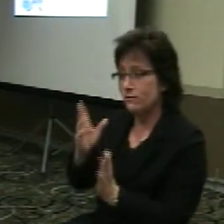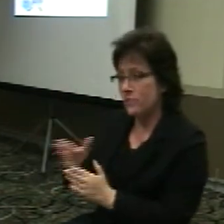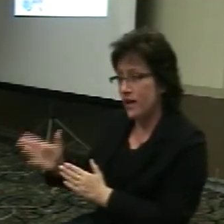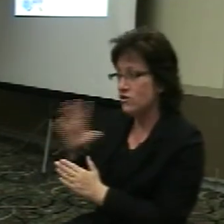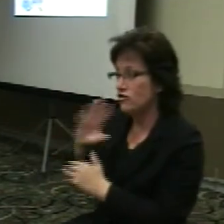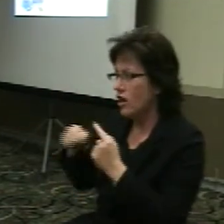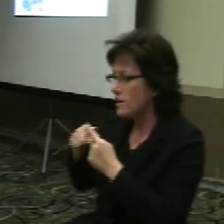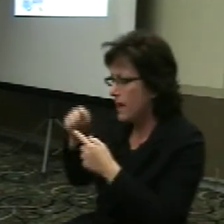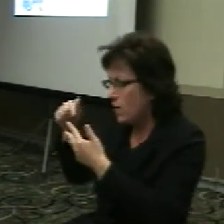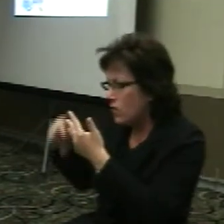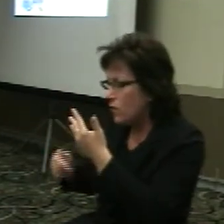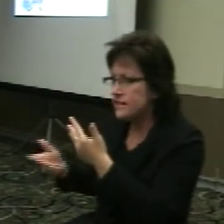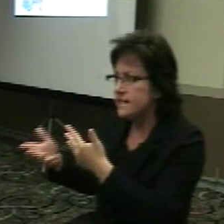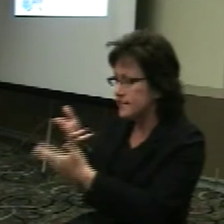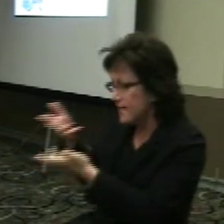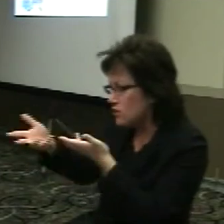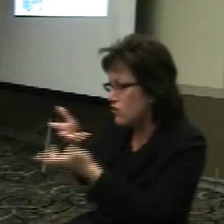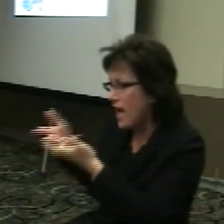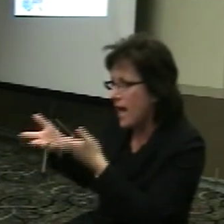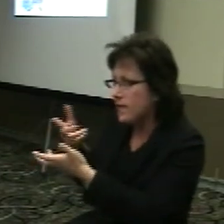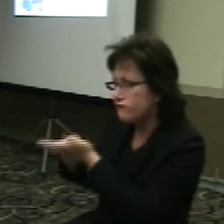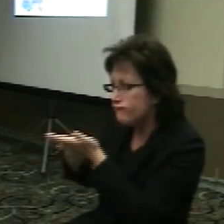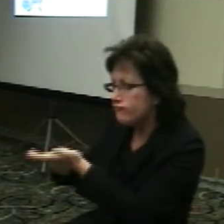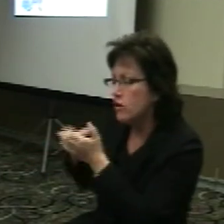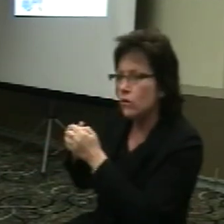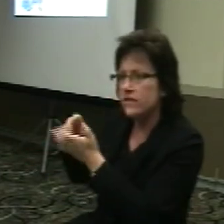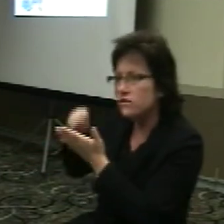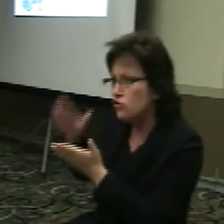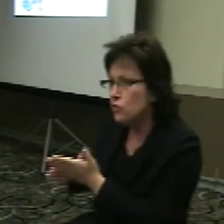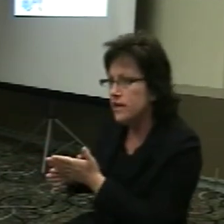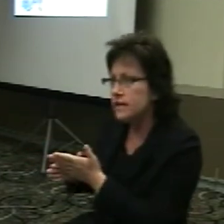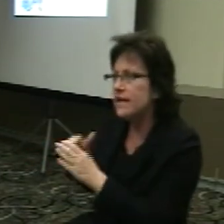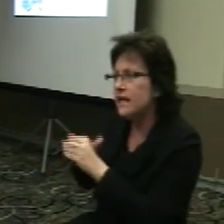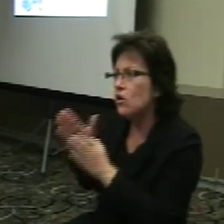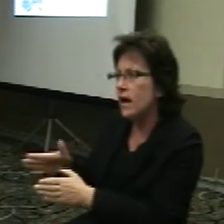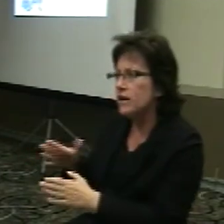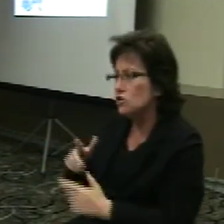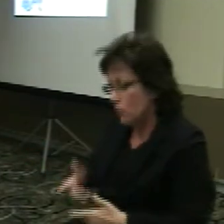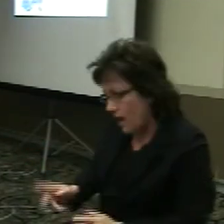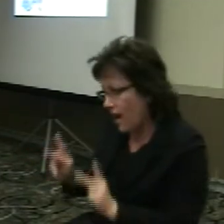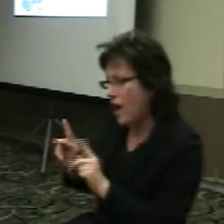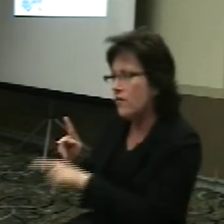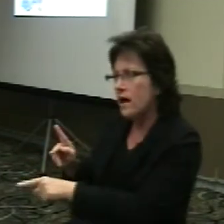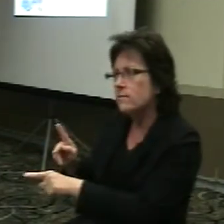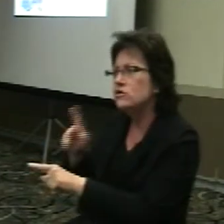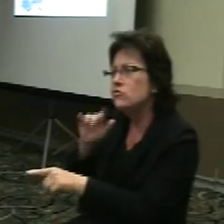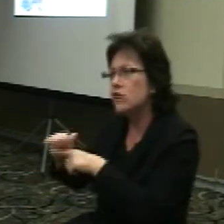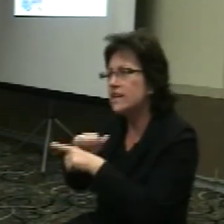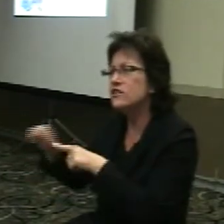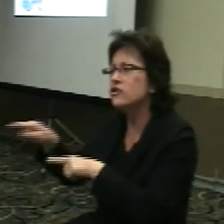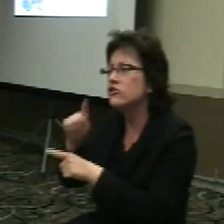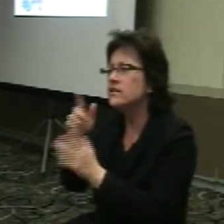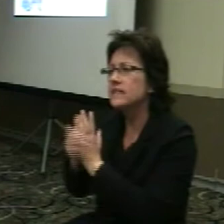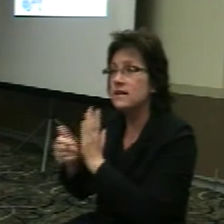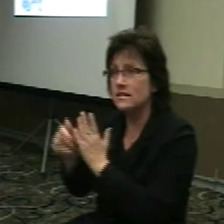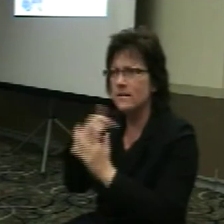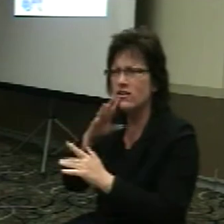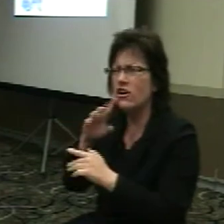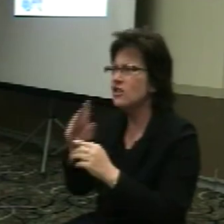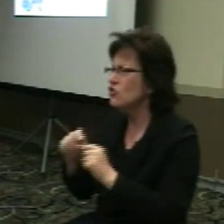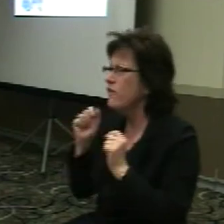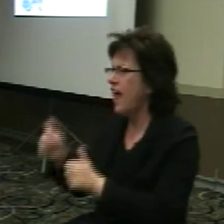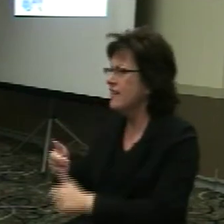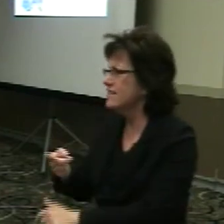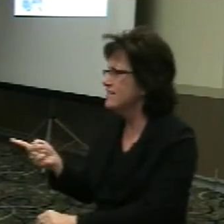and to interact with the student in a way to allow them to practice those skills. Am I talking too fast?